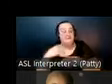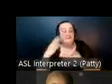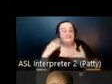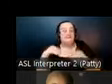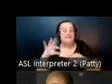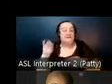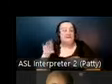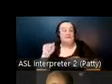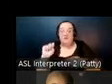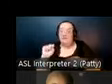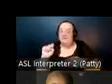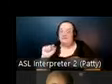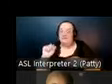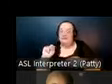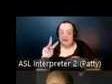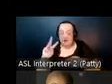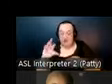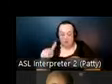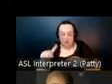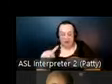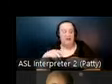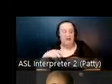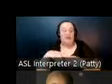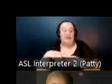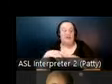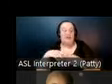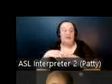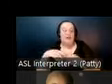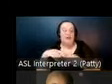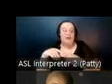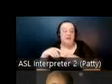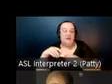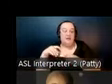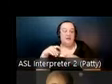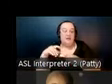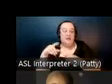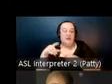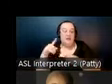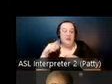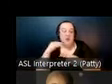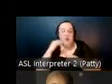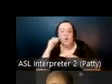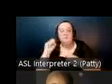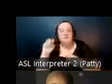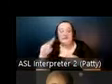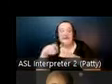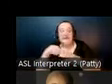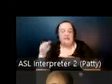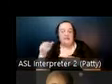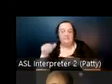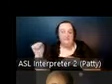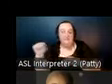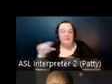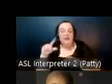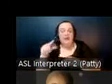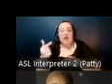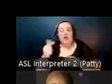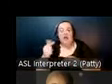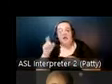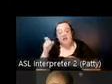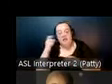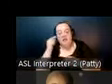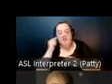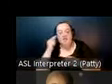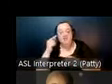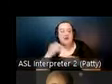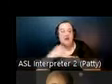Fort Stanwix, Frederick Law Olmsted, property in Massachusetts, Governor's Island in New York, Governor's